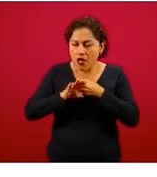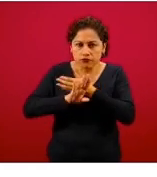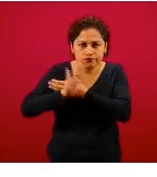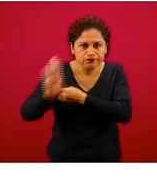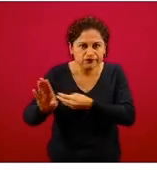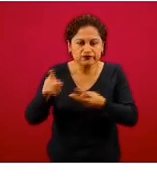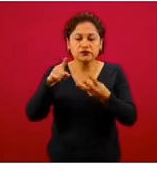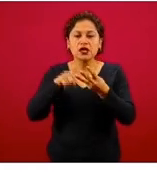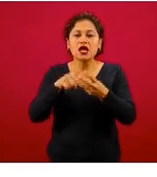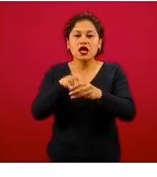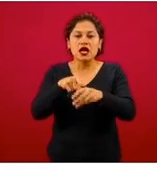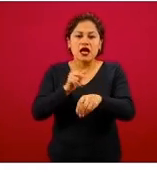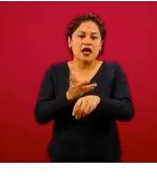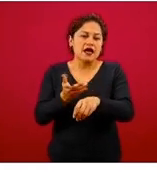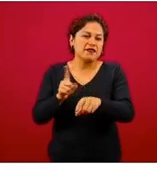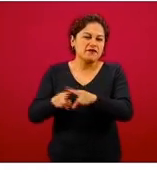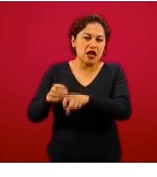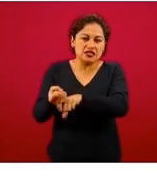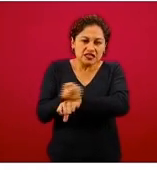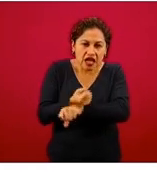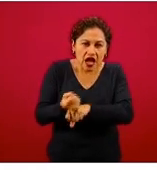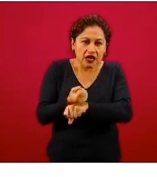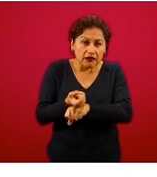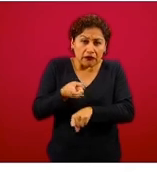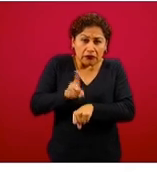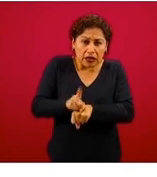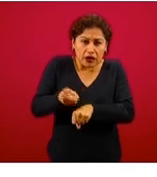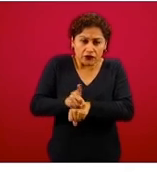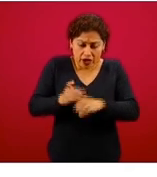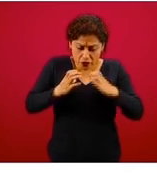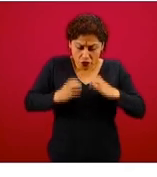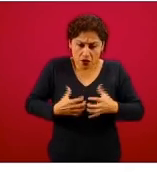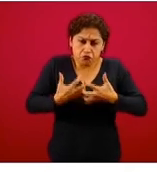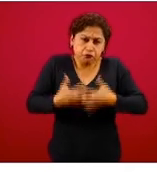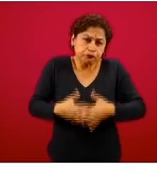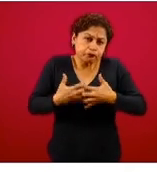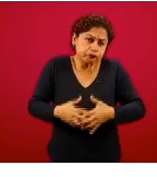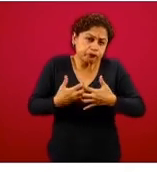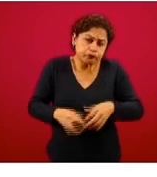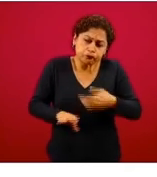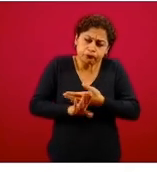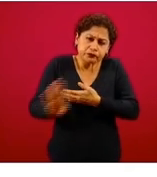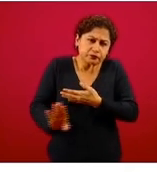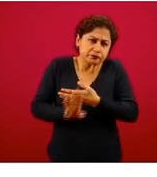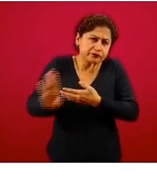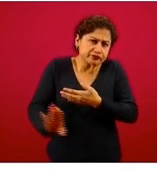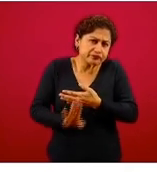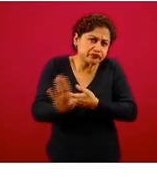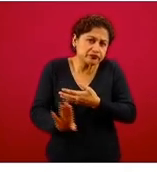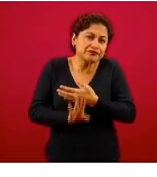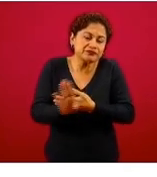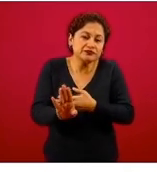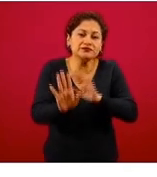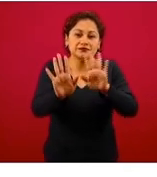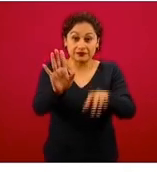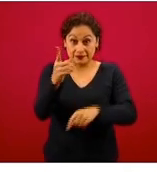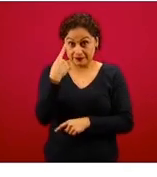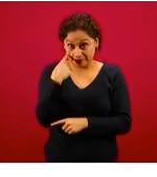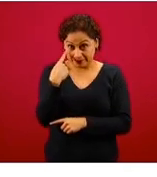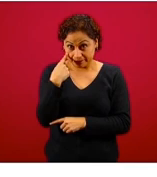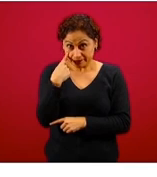pathogens on our daily lives. We are getting in touch with all of these